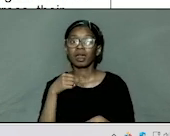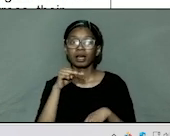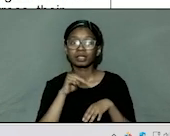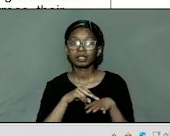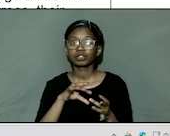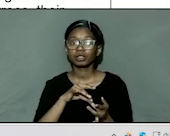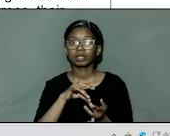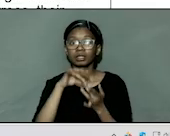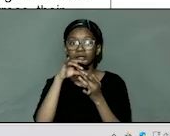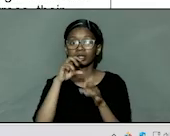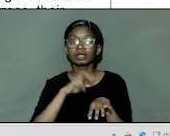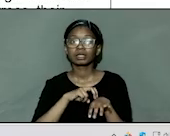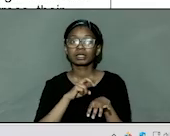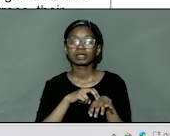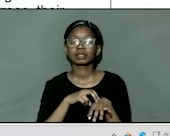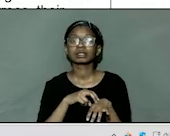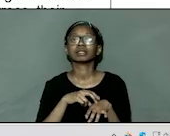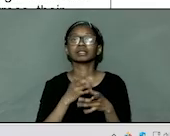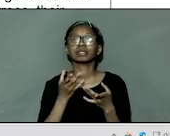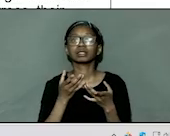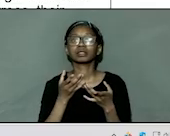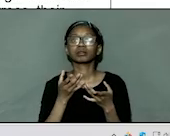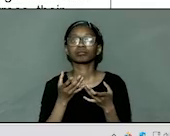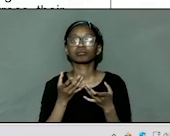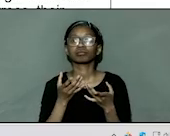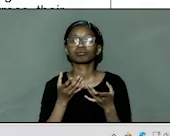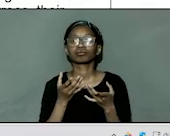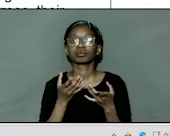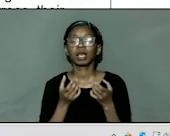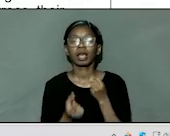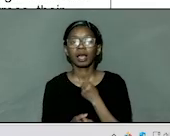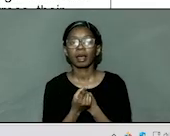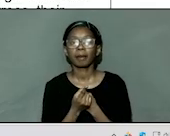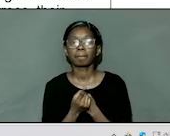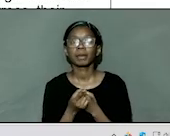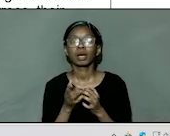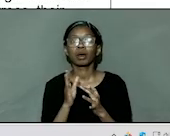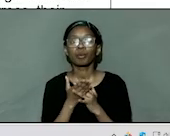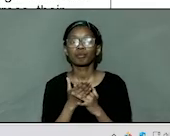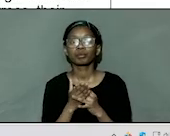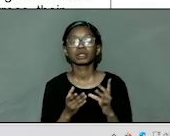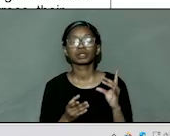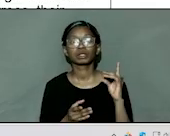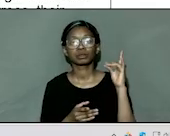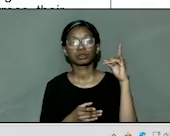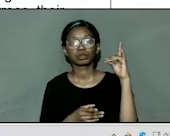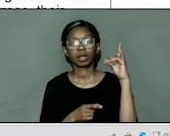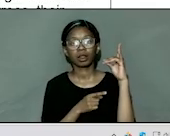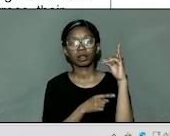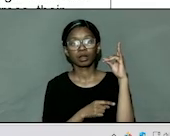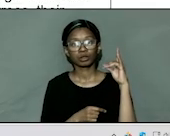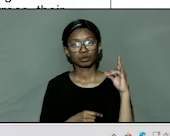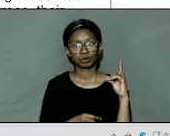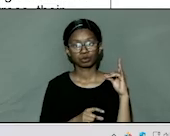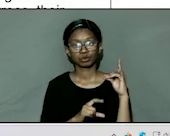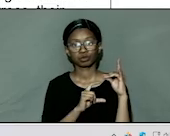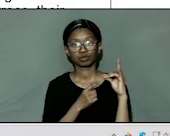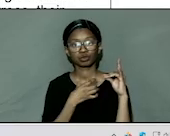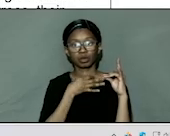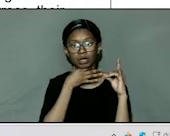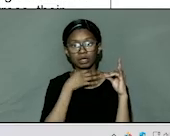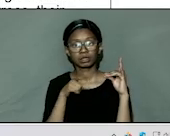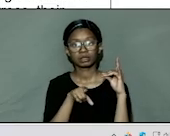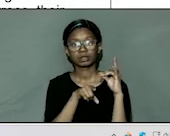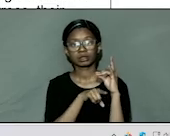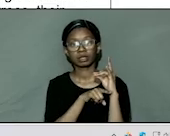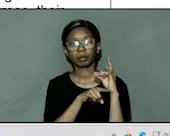with long necks and short necks because of where they get their what? Their food. So